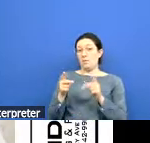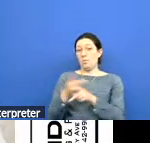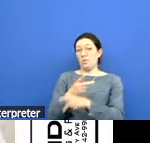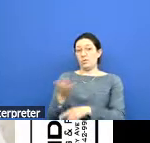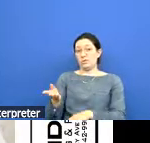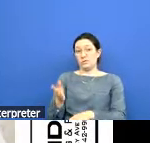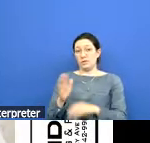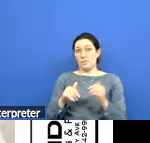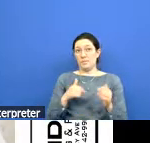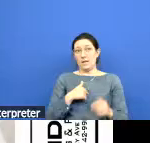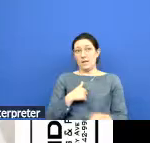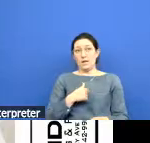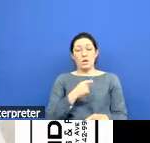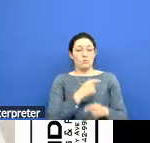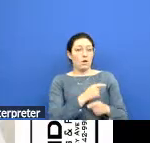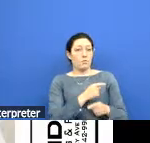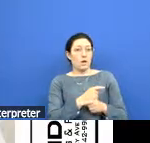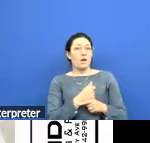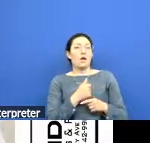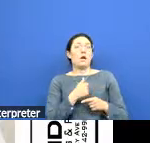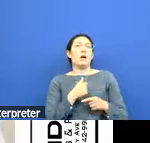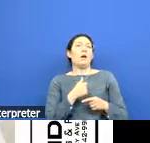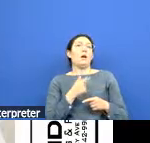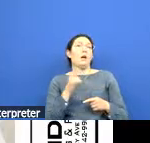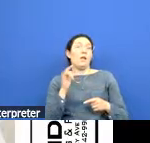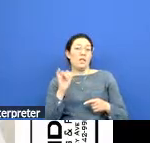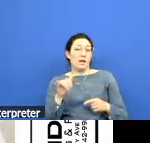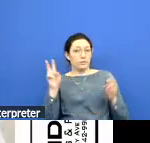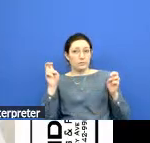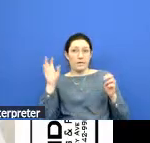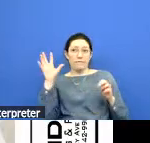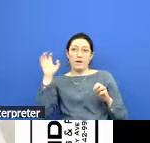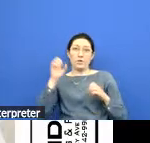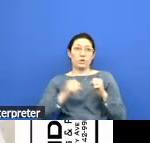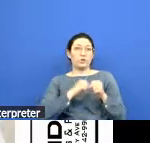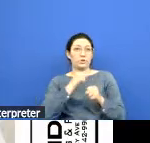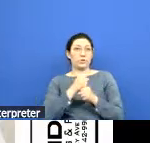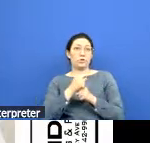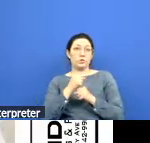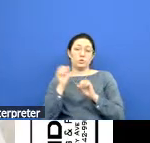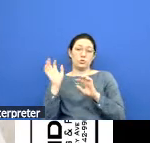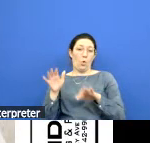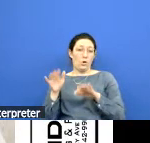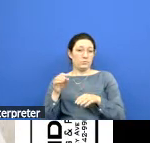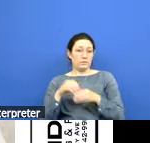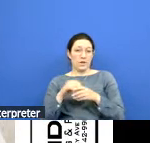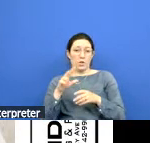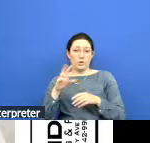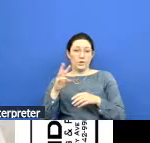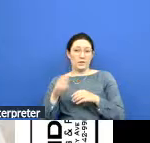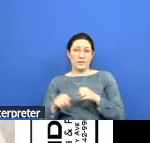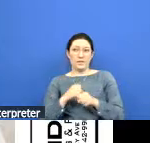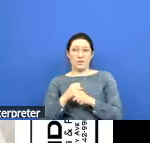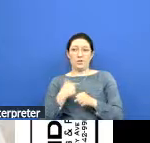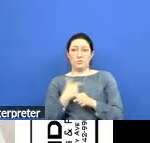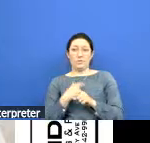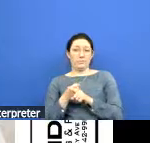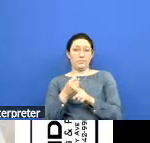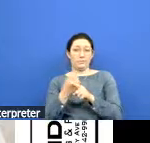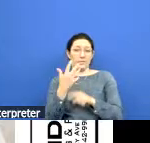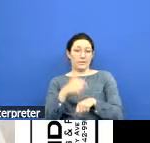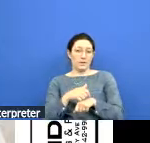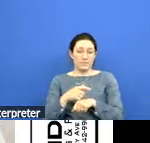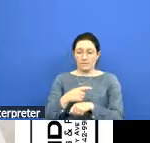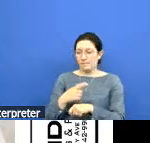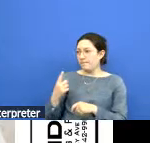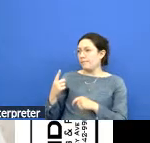is the case. I will state it again. 500-year storms in 36 years. I'll state it again. They are not allowed to